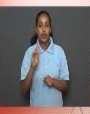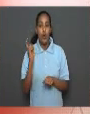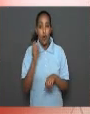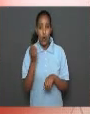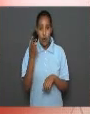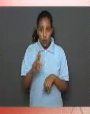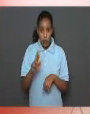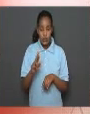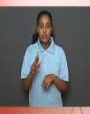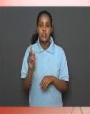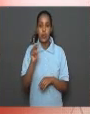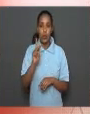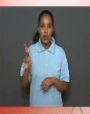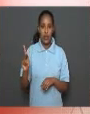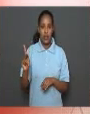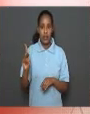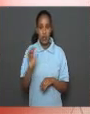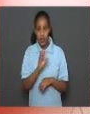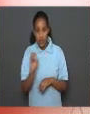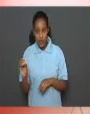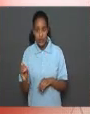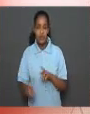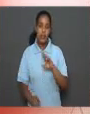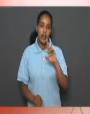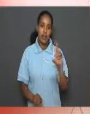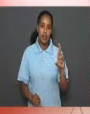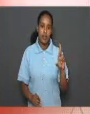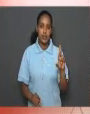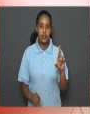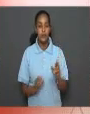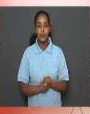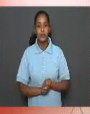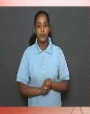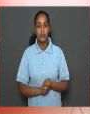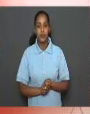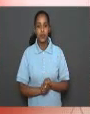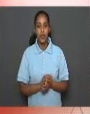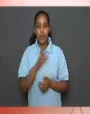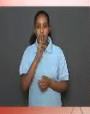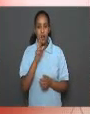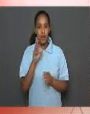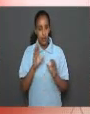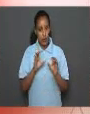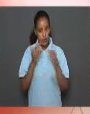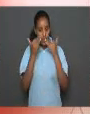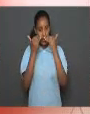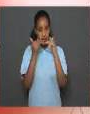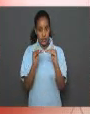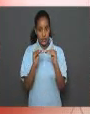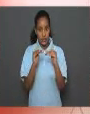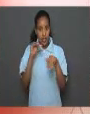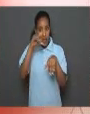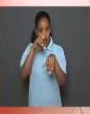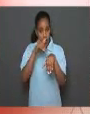or the products and the reactants, are concentrations